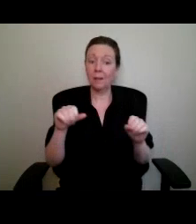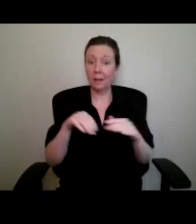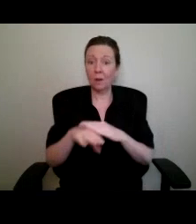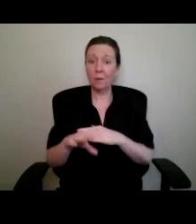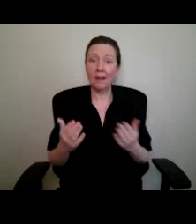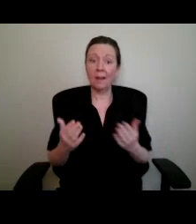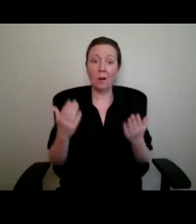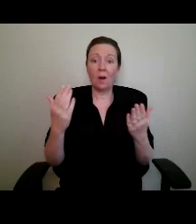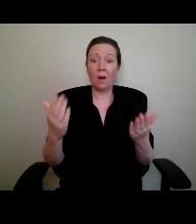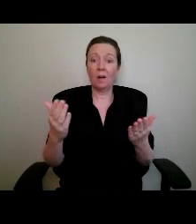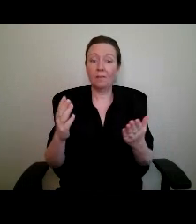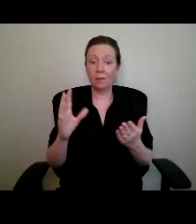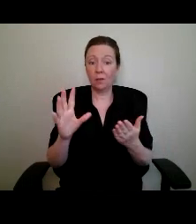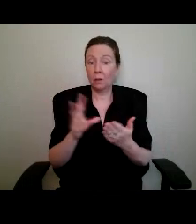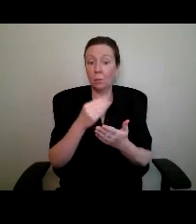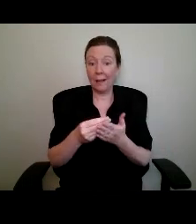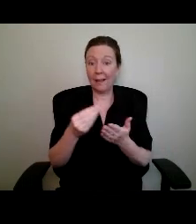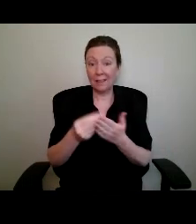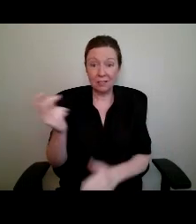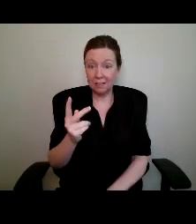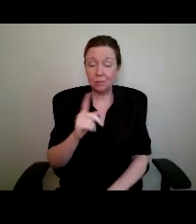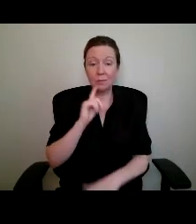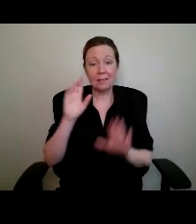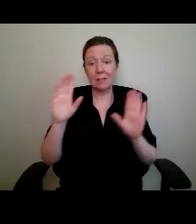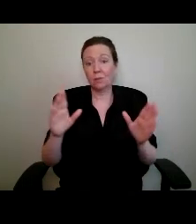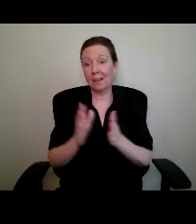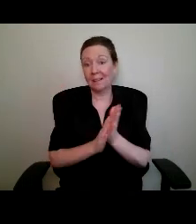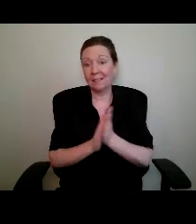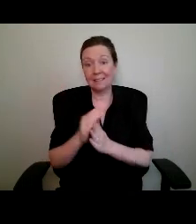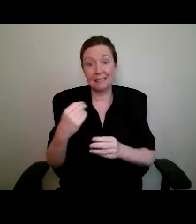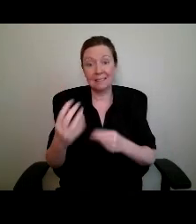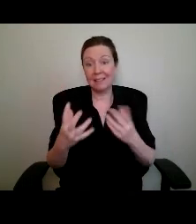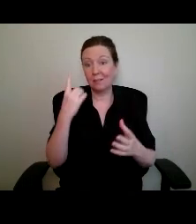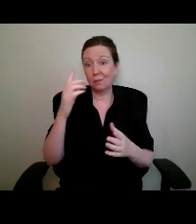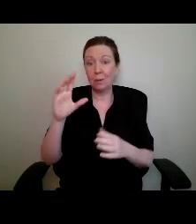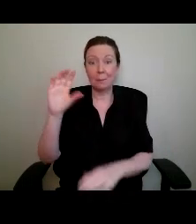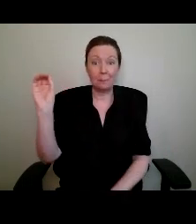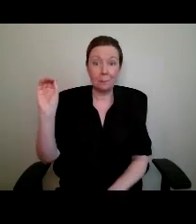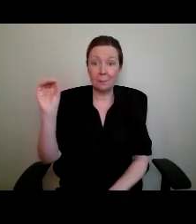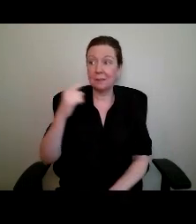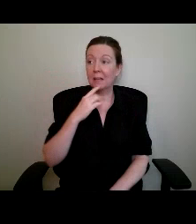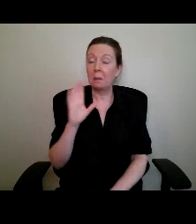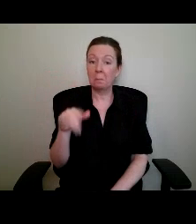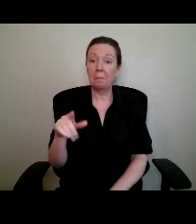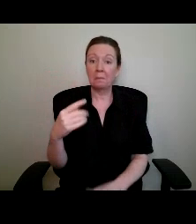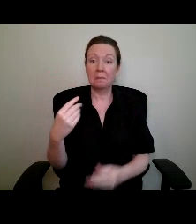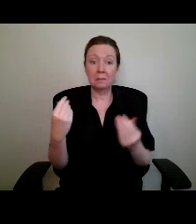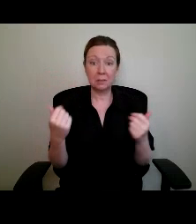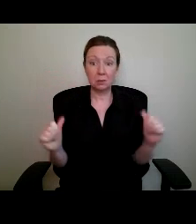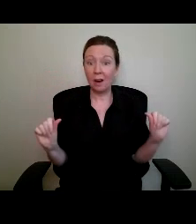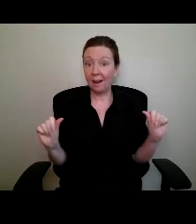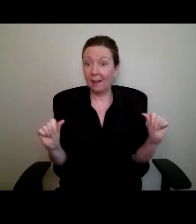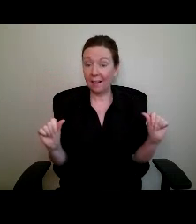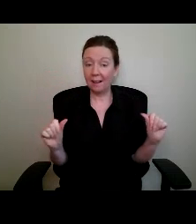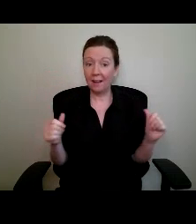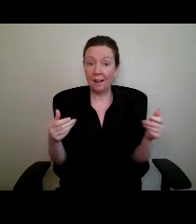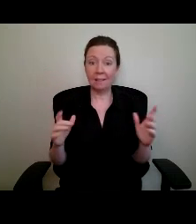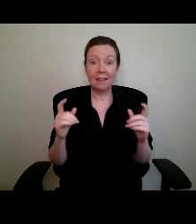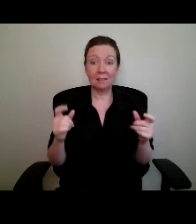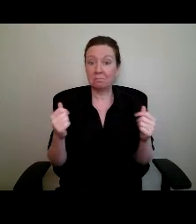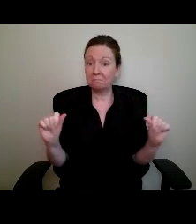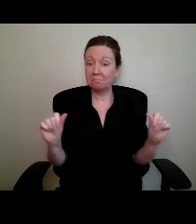offer wage reimbursement. So it's just a really great incentive for an employer to say, hey, let's give this a shot. Let's give this a